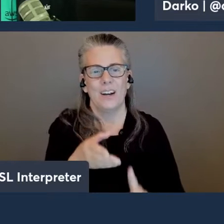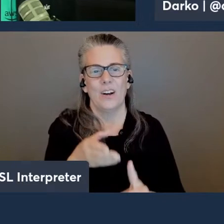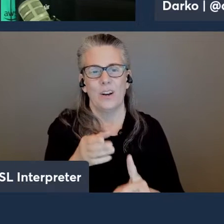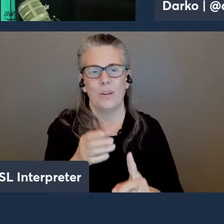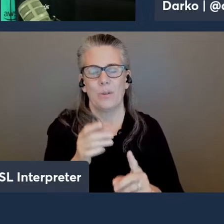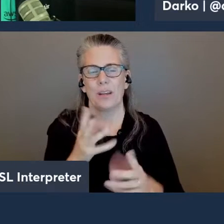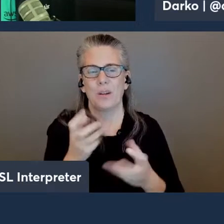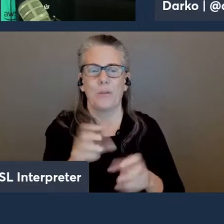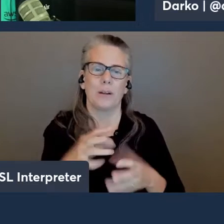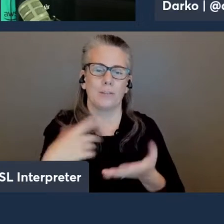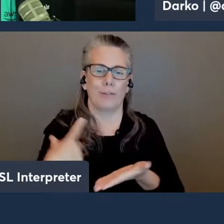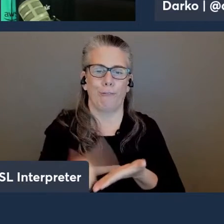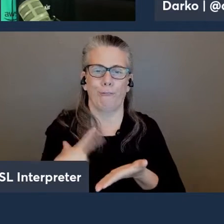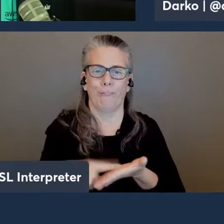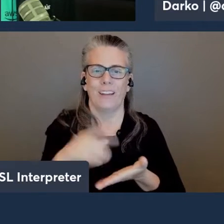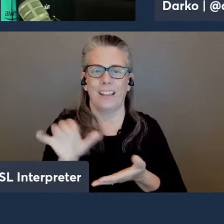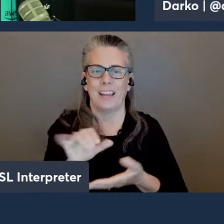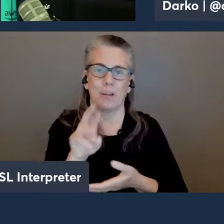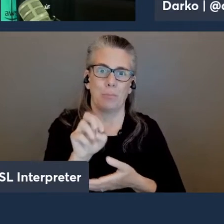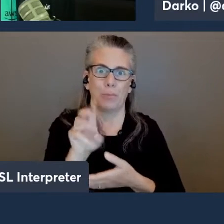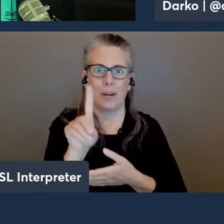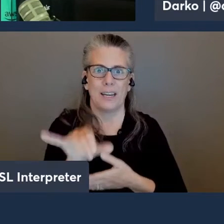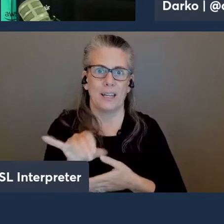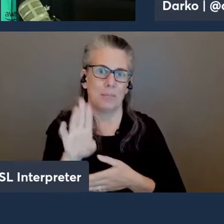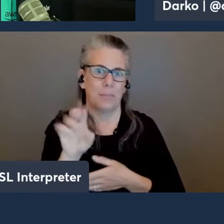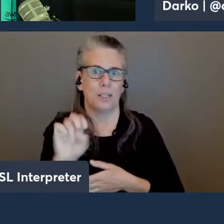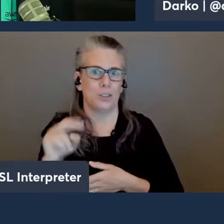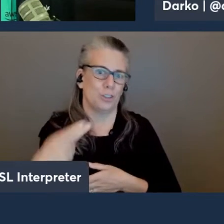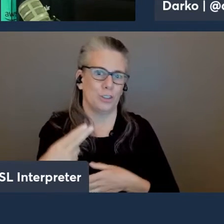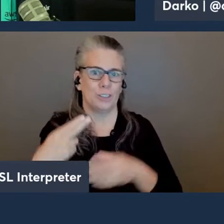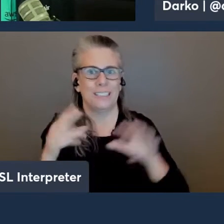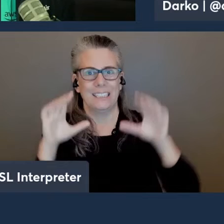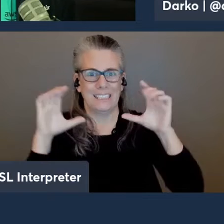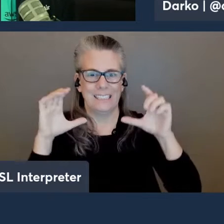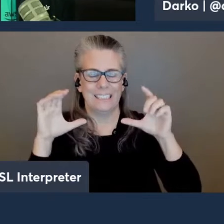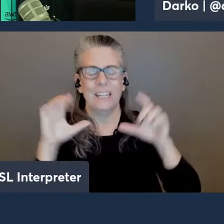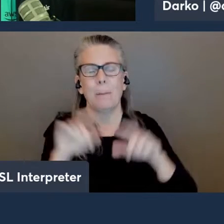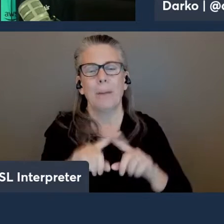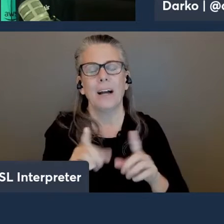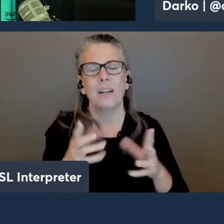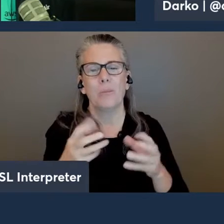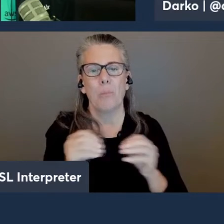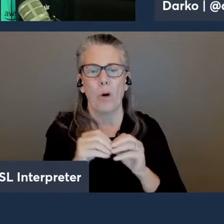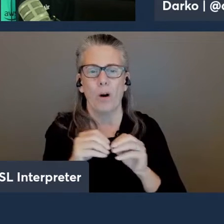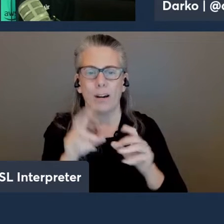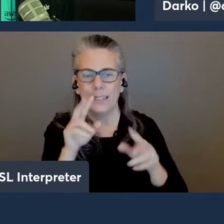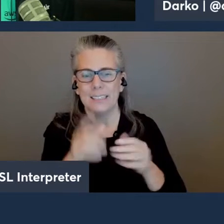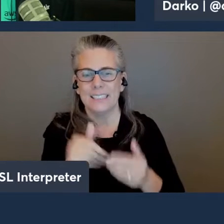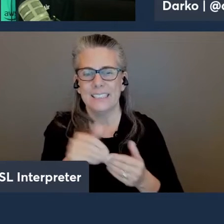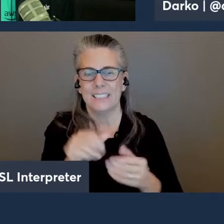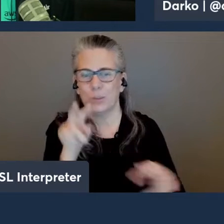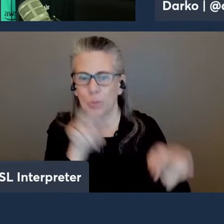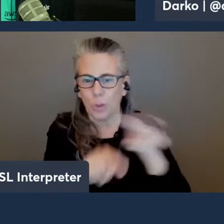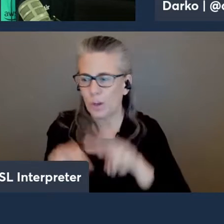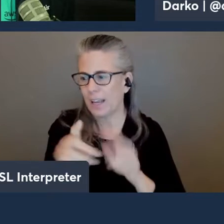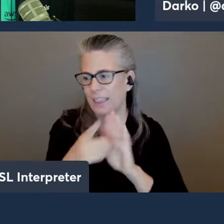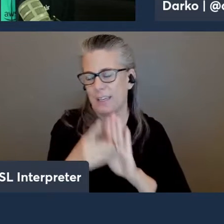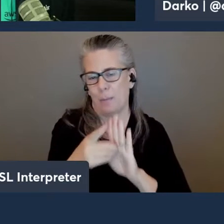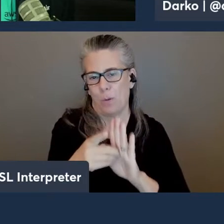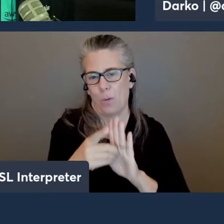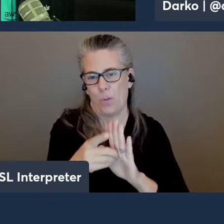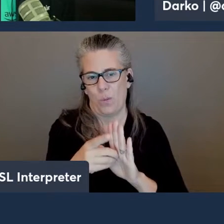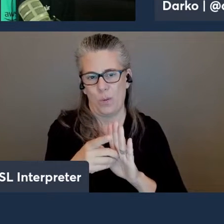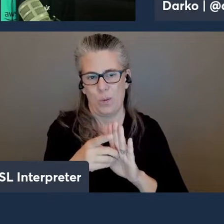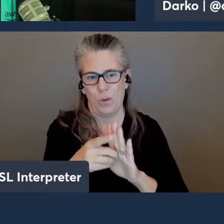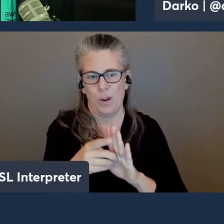Bunch here about the service, but I think we will be better off looking at the demo and just, well, commenting on it as well. Yeah, so, a demo